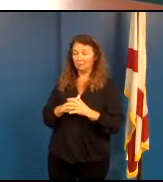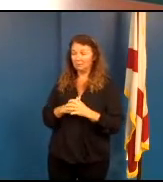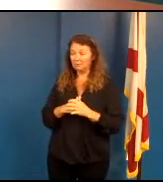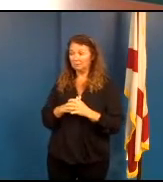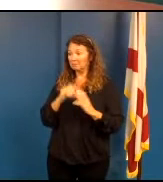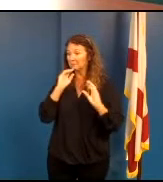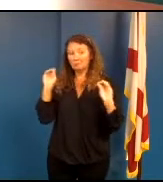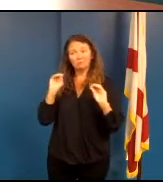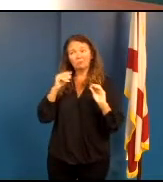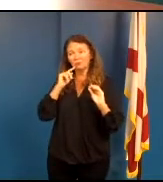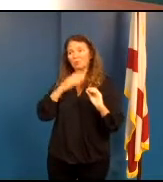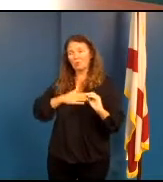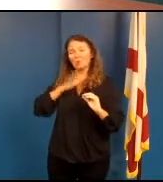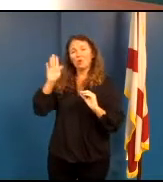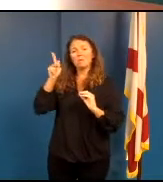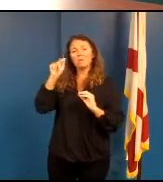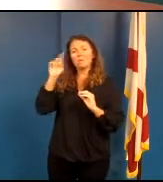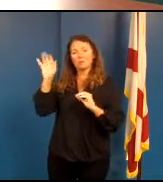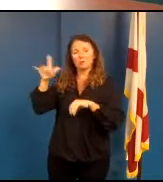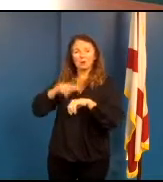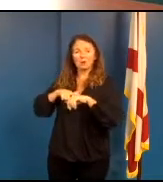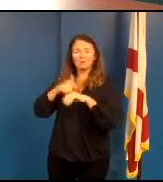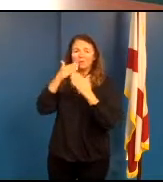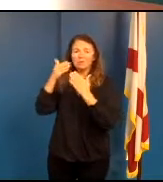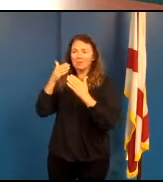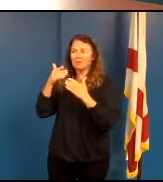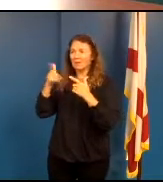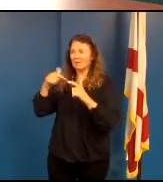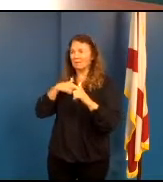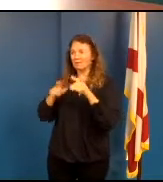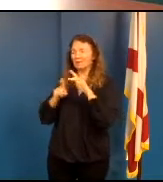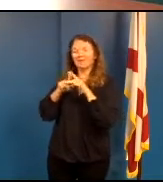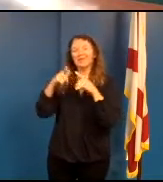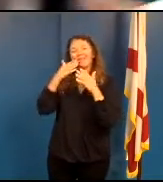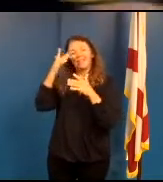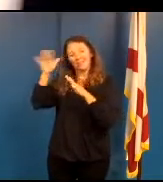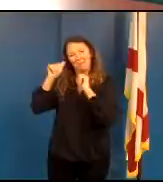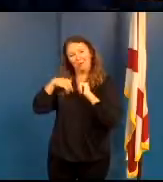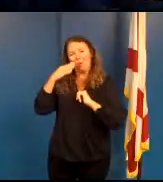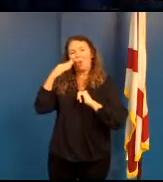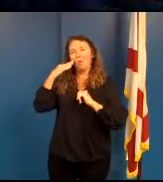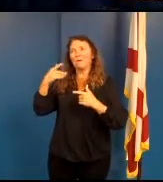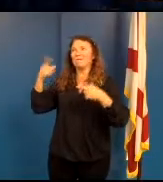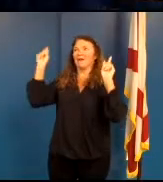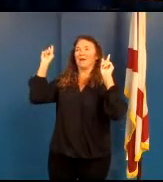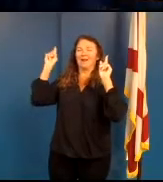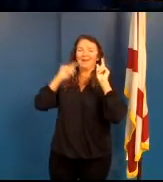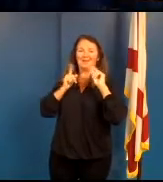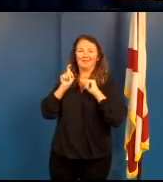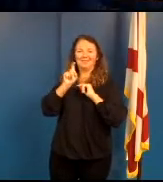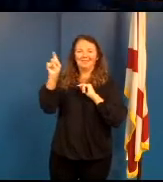No, we appreciate the update. Thank you. And thank you for letting me leave my house. Yes, absolutely. Yeah.